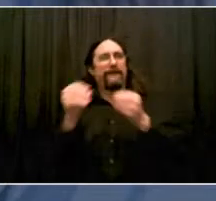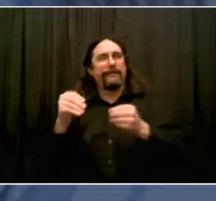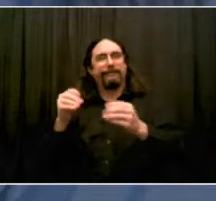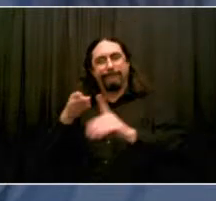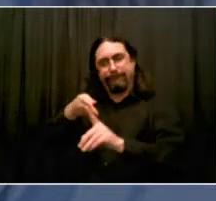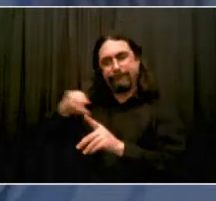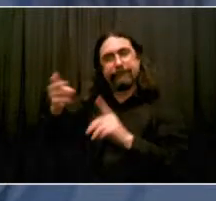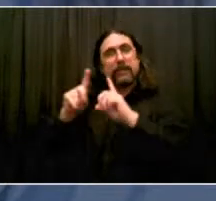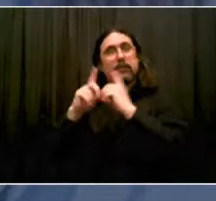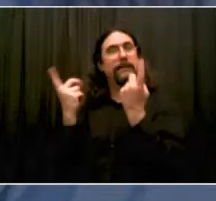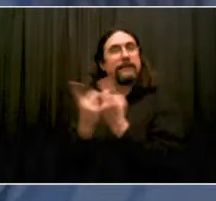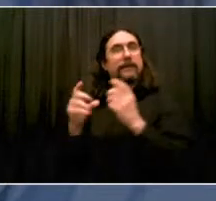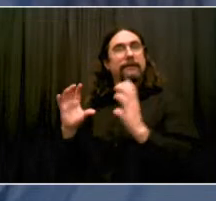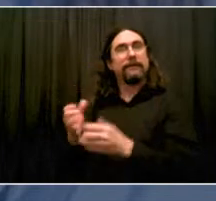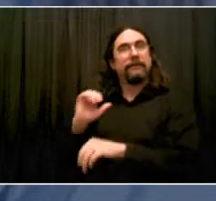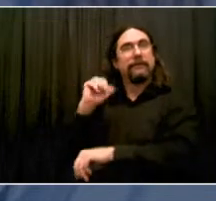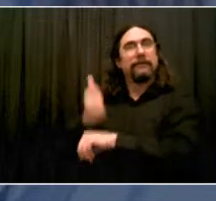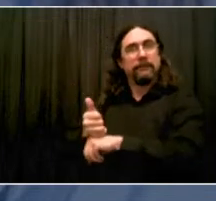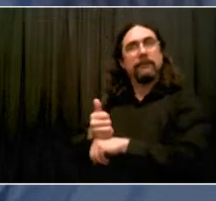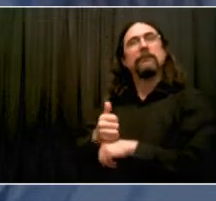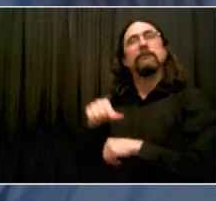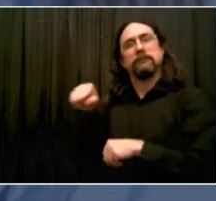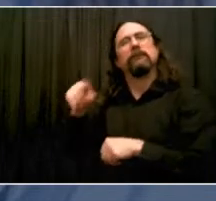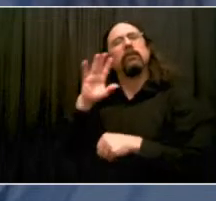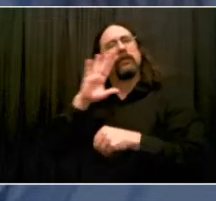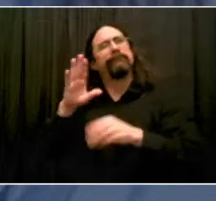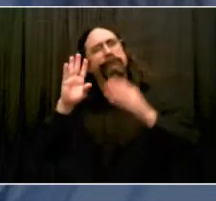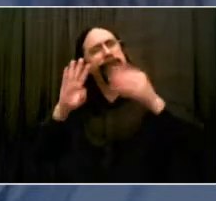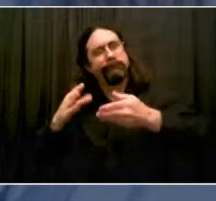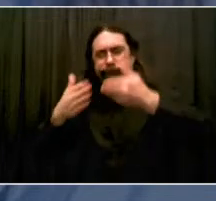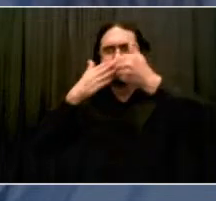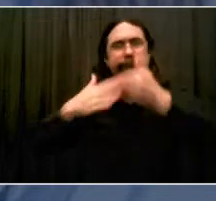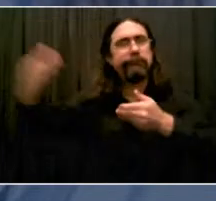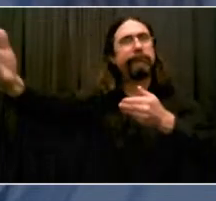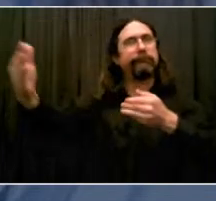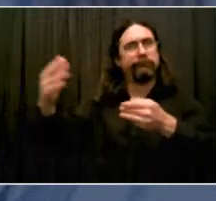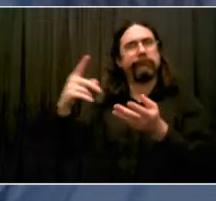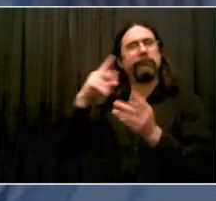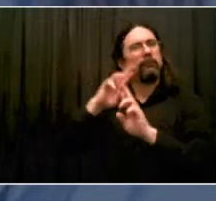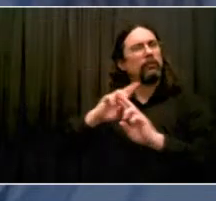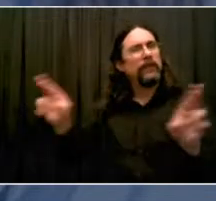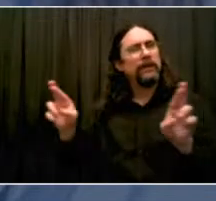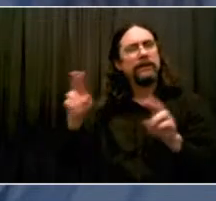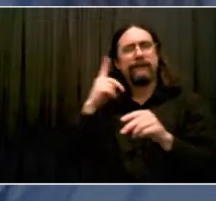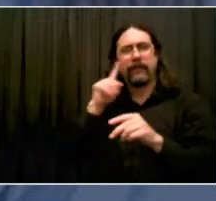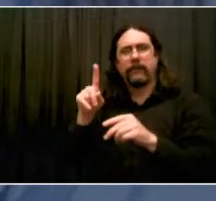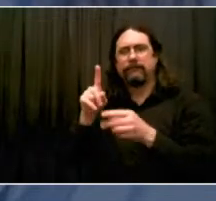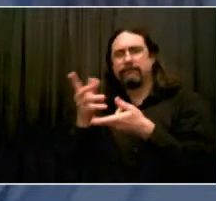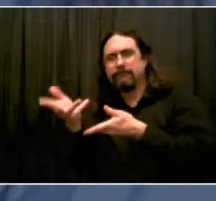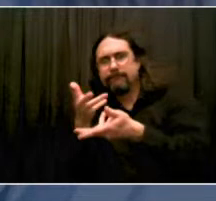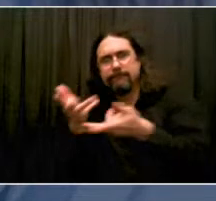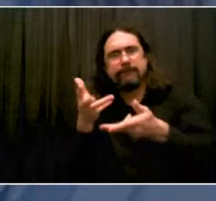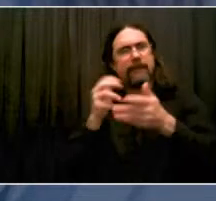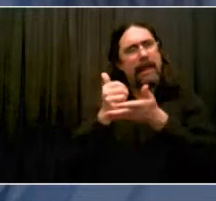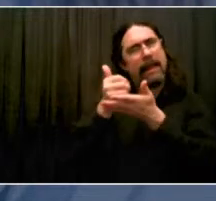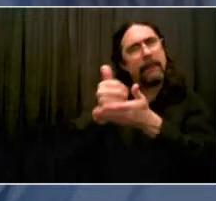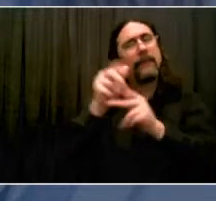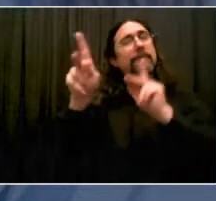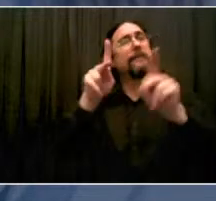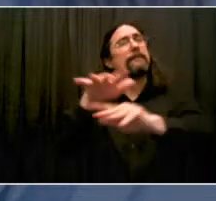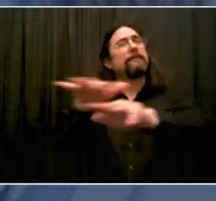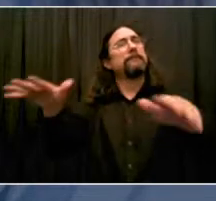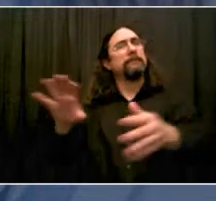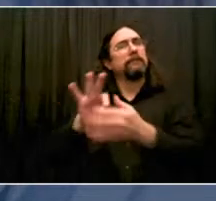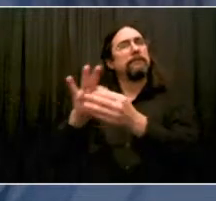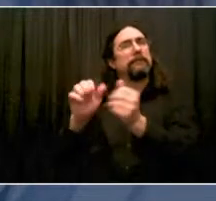places where people need help but historically have not had a place to turn. This vision and this office will ensure that